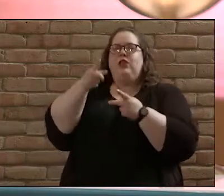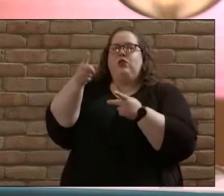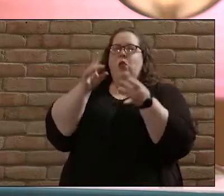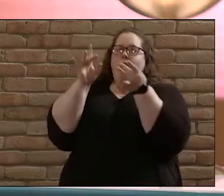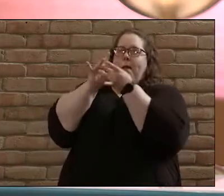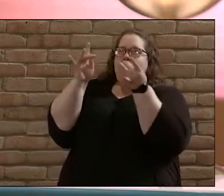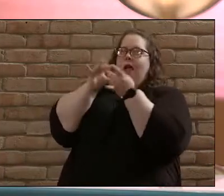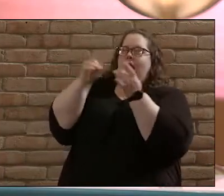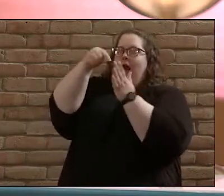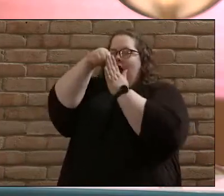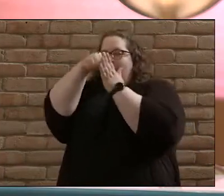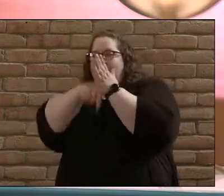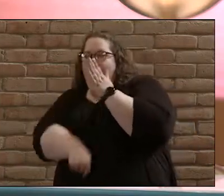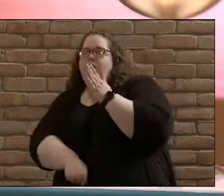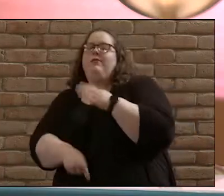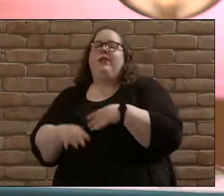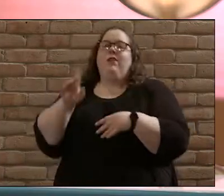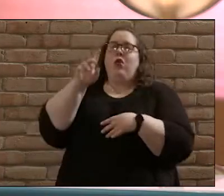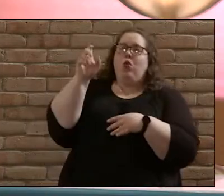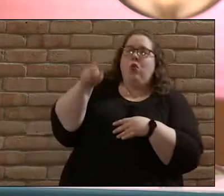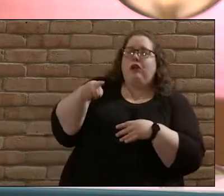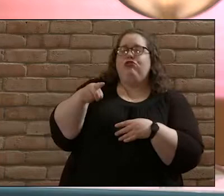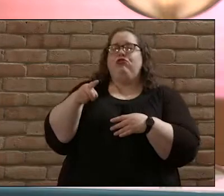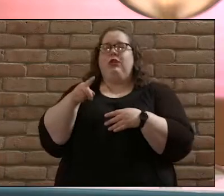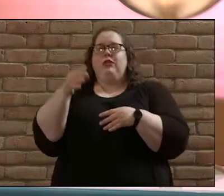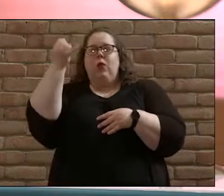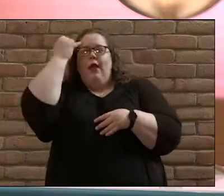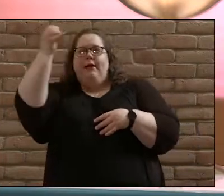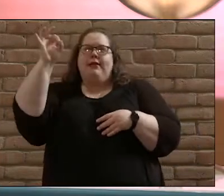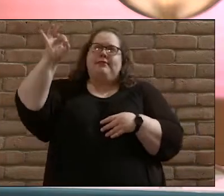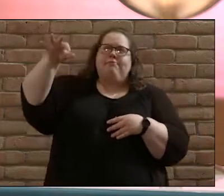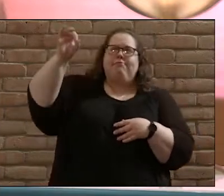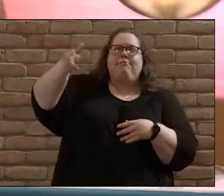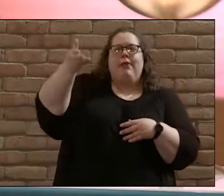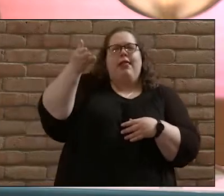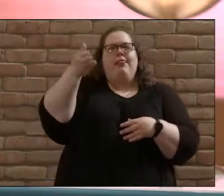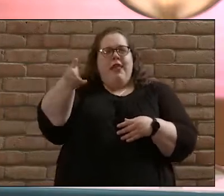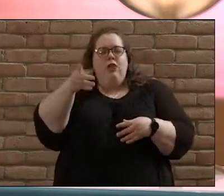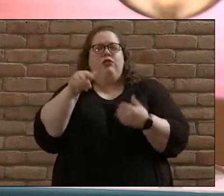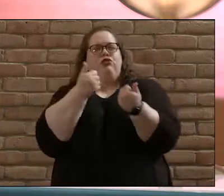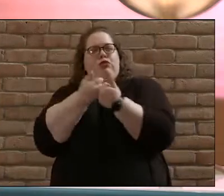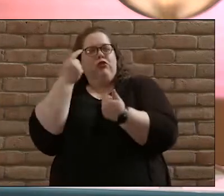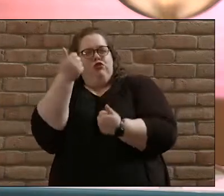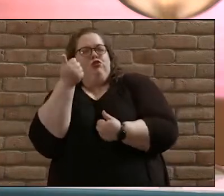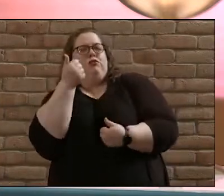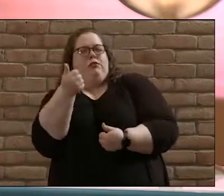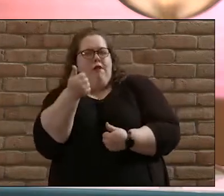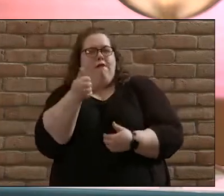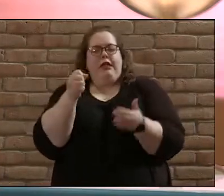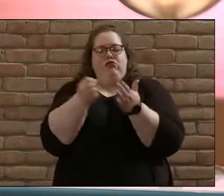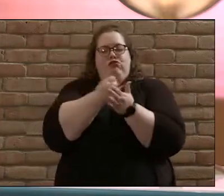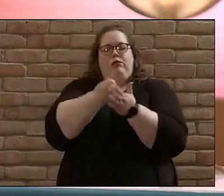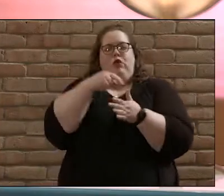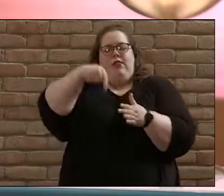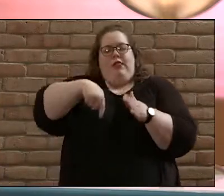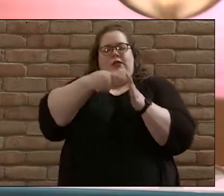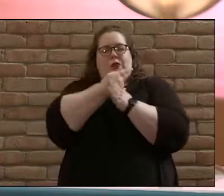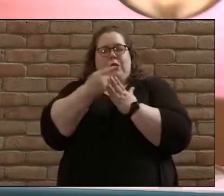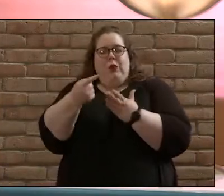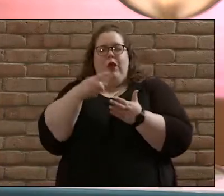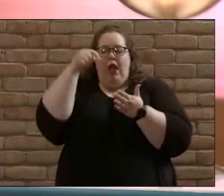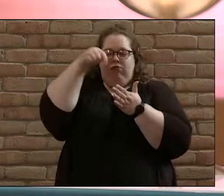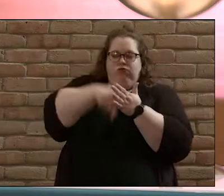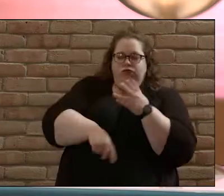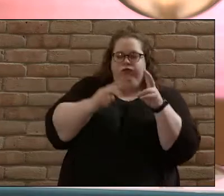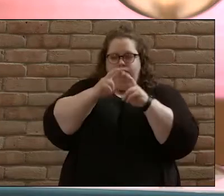deeper with us throughout this week. There's awesome prompts and questions on there for you to challenge yourself and to take this scripture deeper